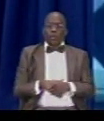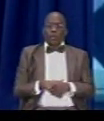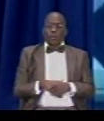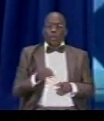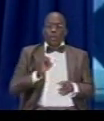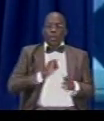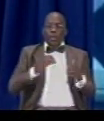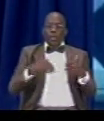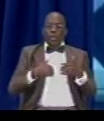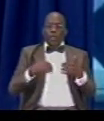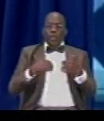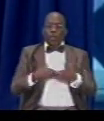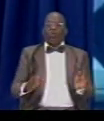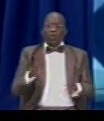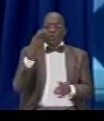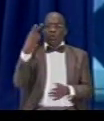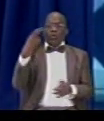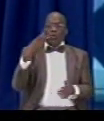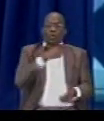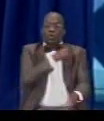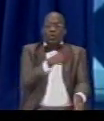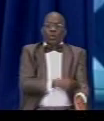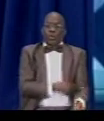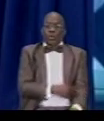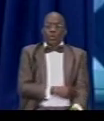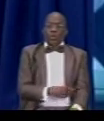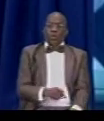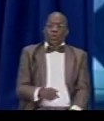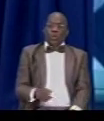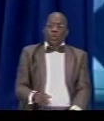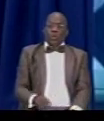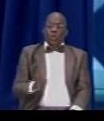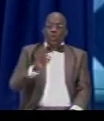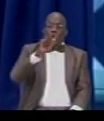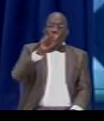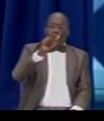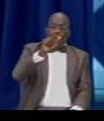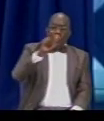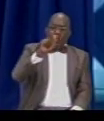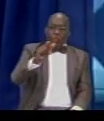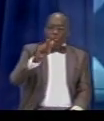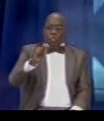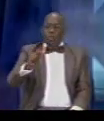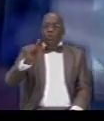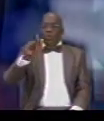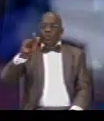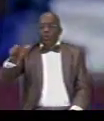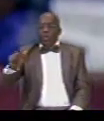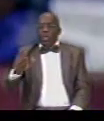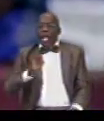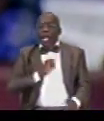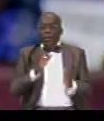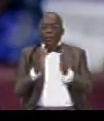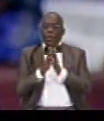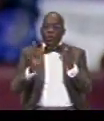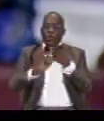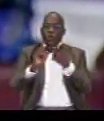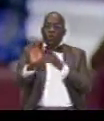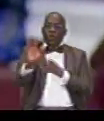Then 31st December 2021, I held hands with my husband, and we prayed, and we told God enough